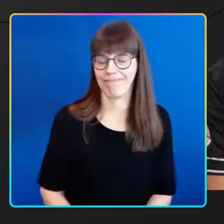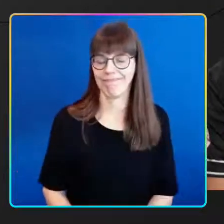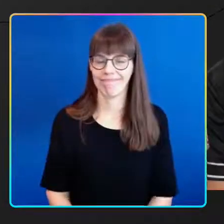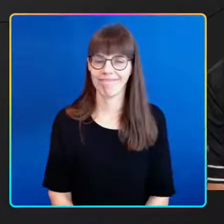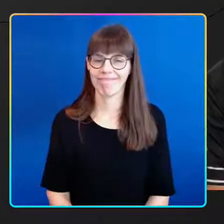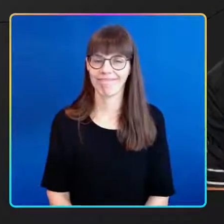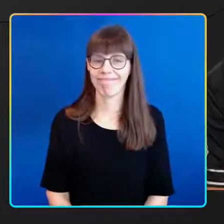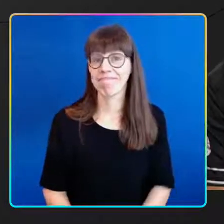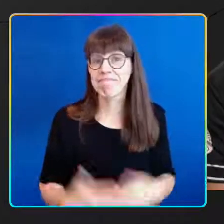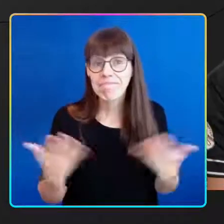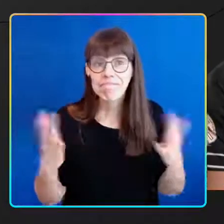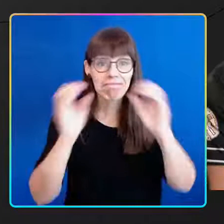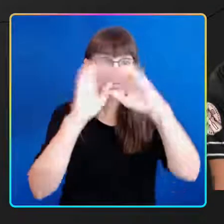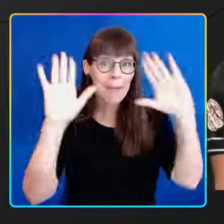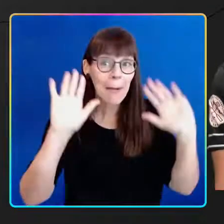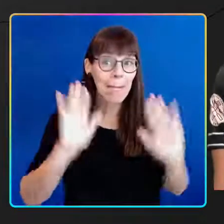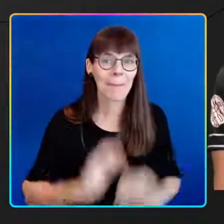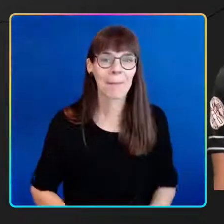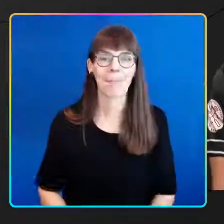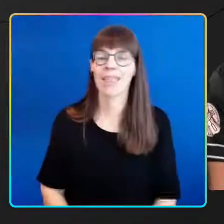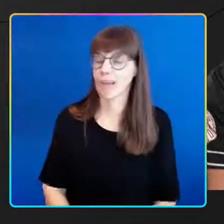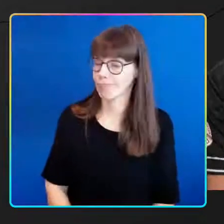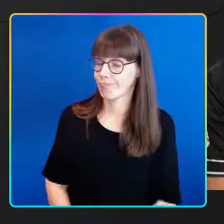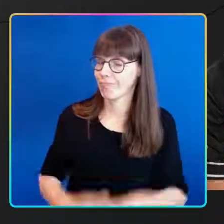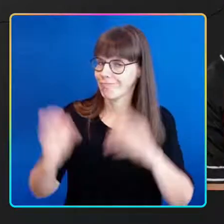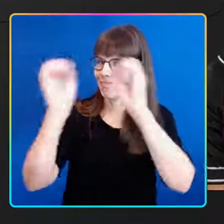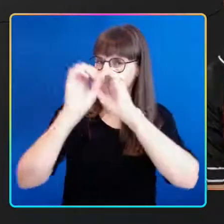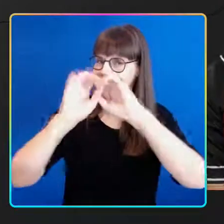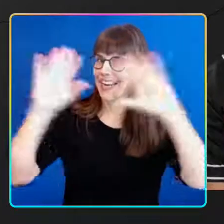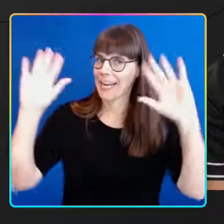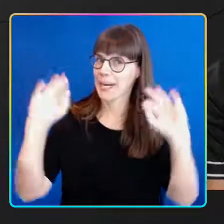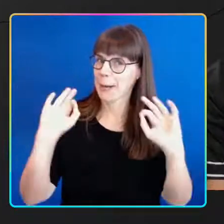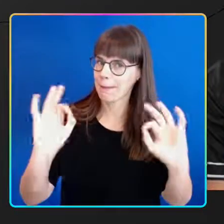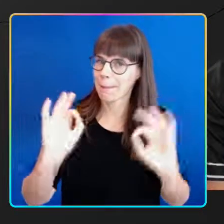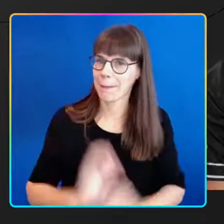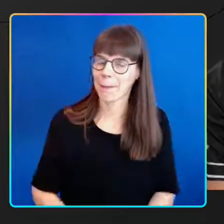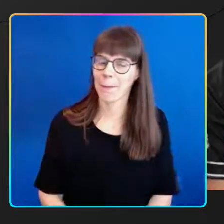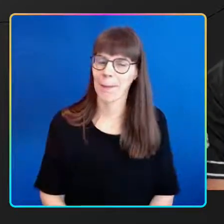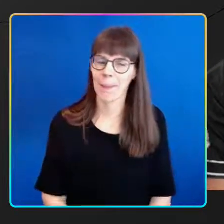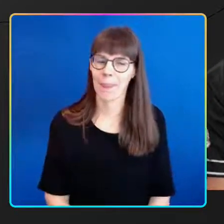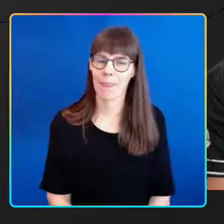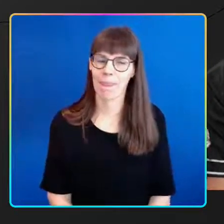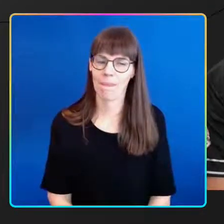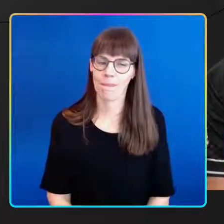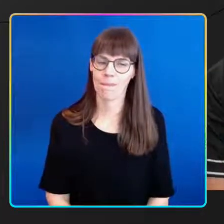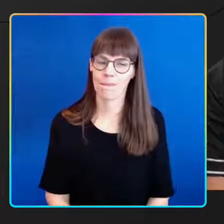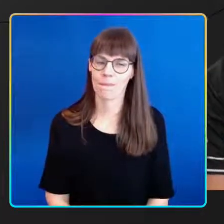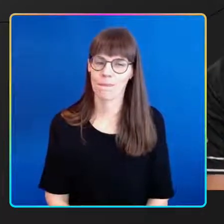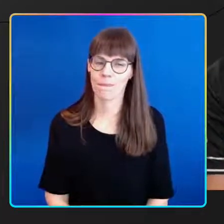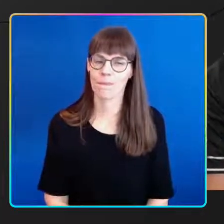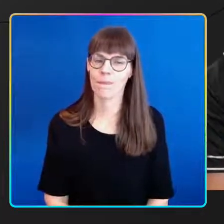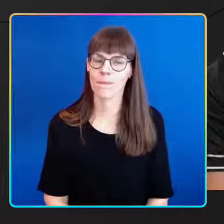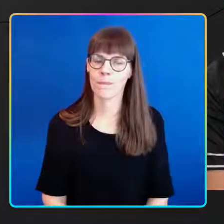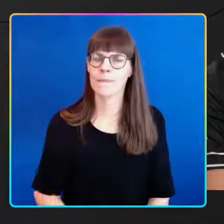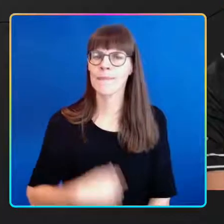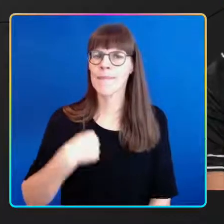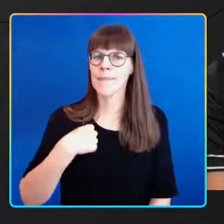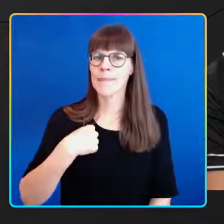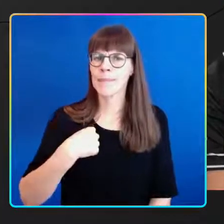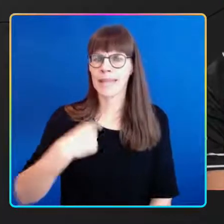sense. That makes total sense. Amazing. I think you're one of our first guests that